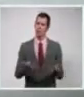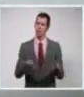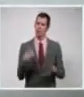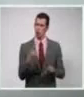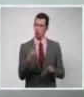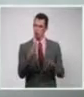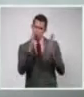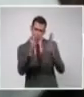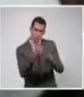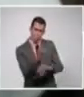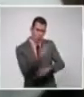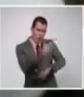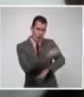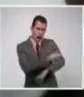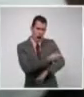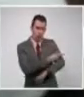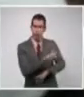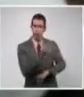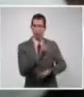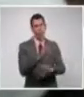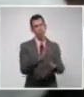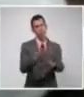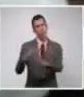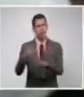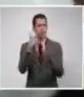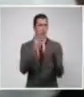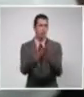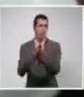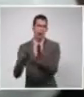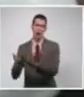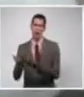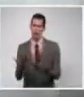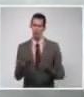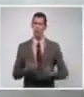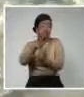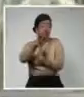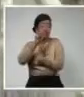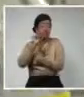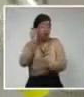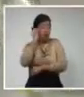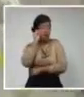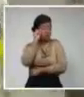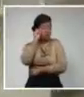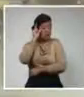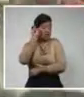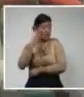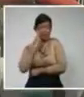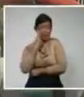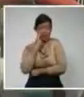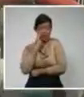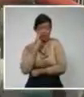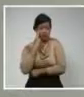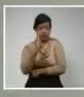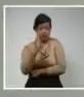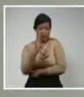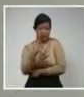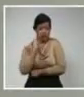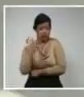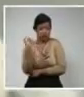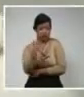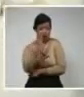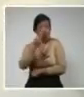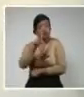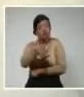better economic option for poor countries. Before the end of this year, Cuba expects, and has already begun,